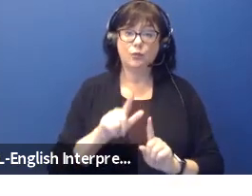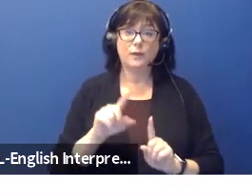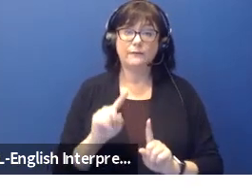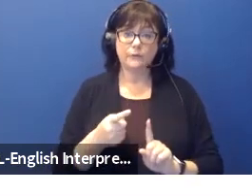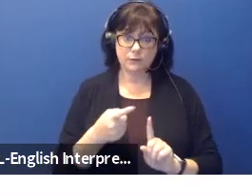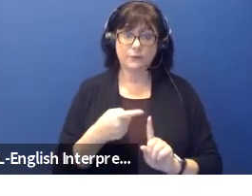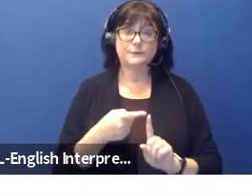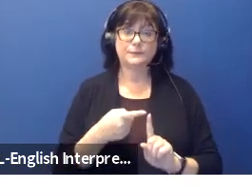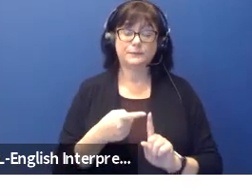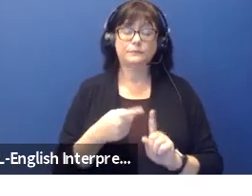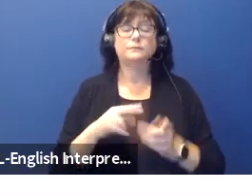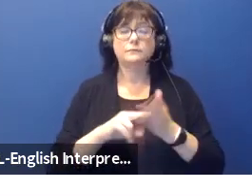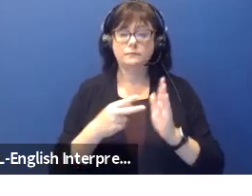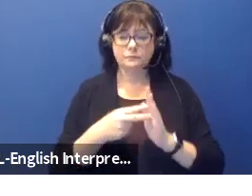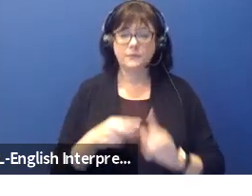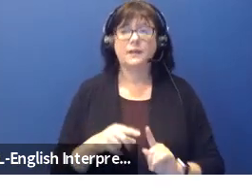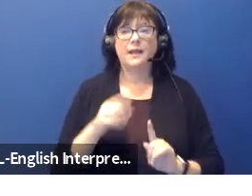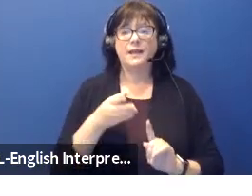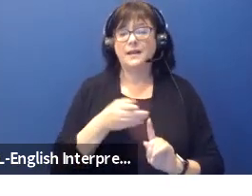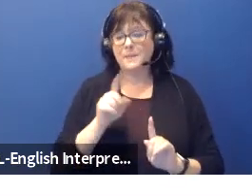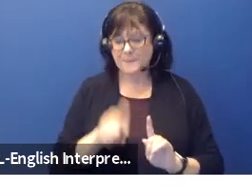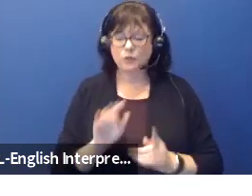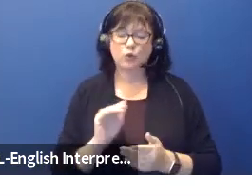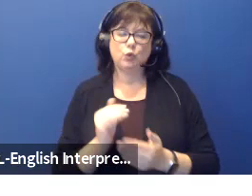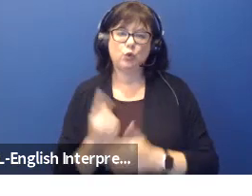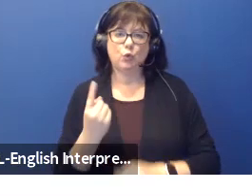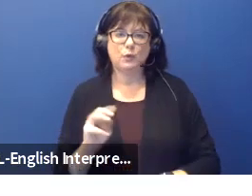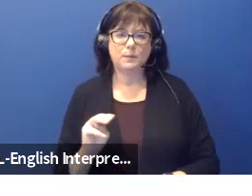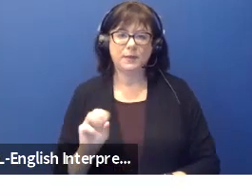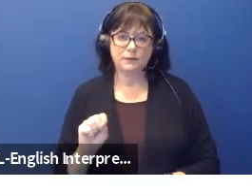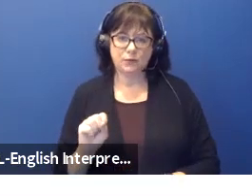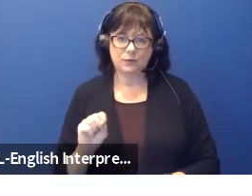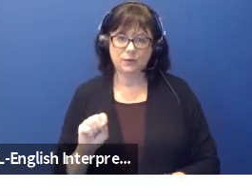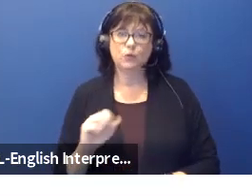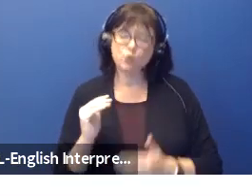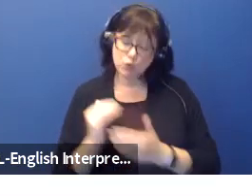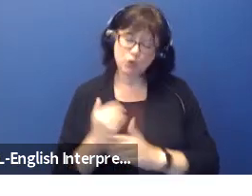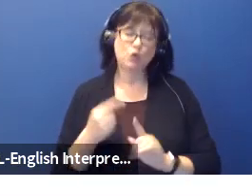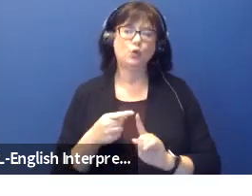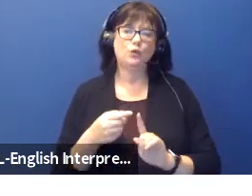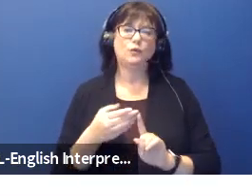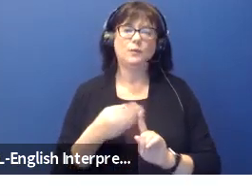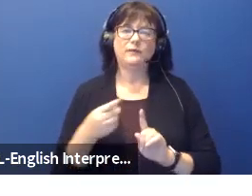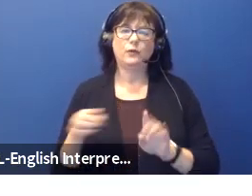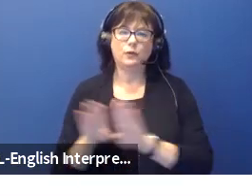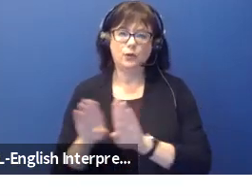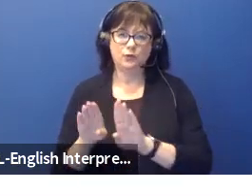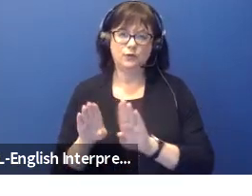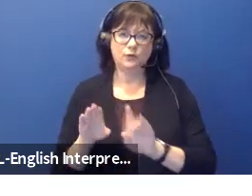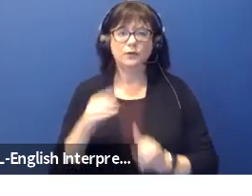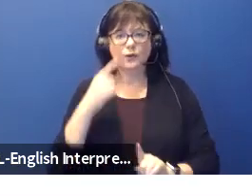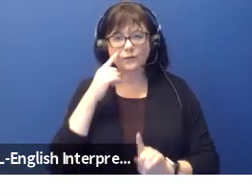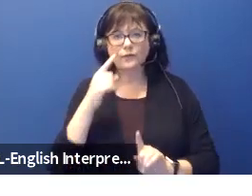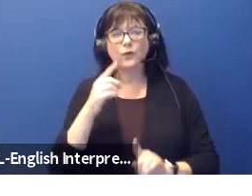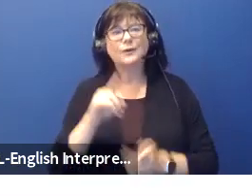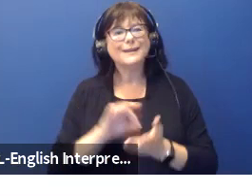new milestone after April 1st before you close their file in order to get credit toward the 60%